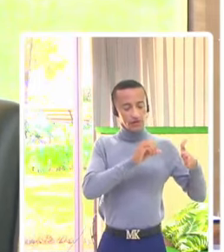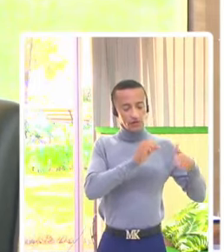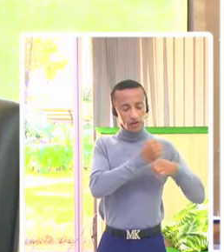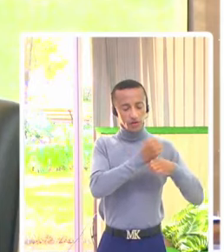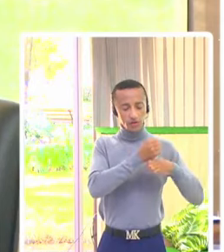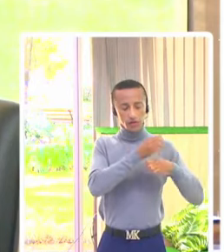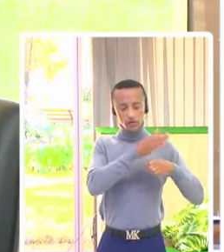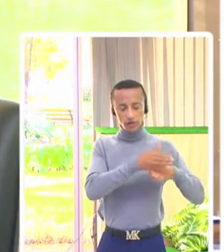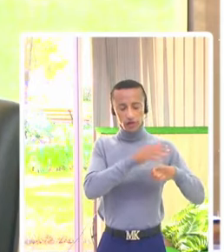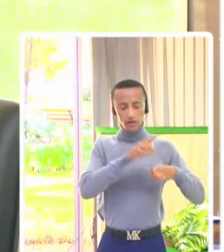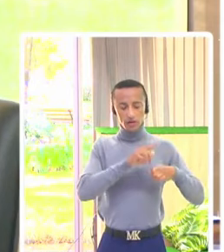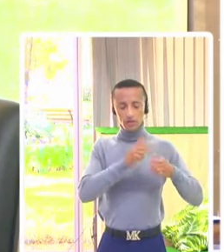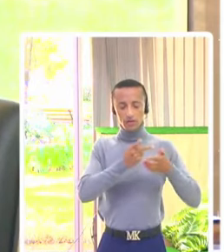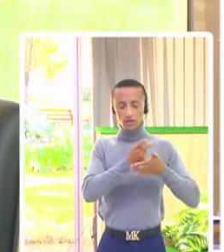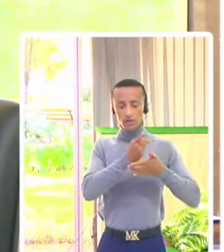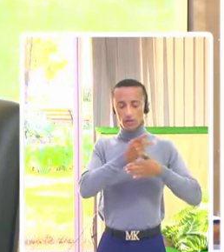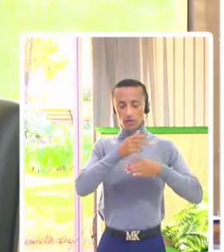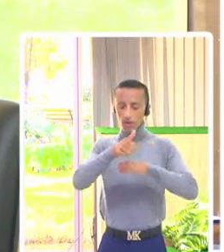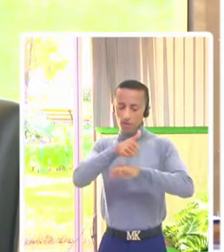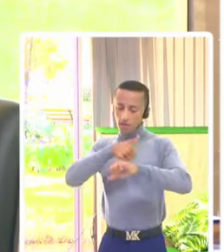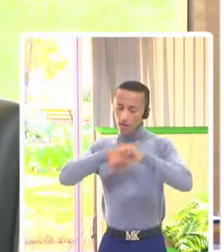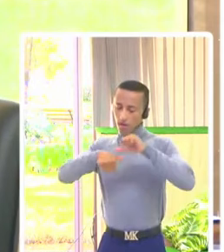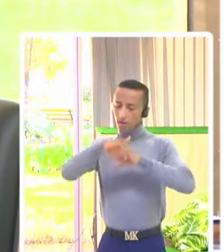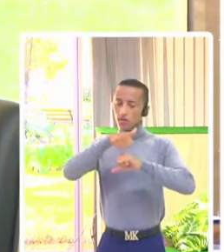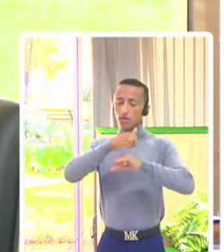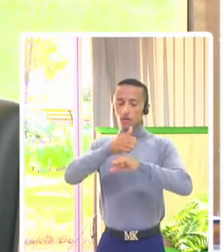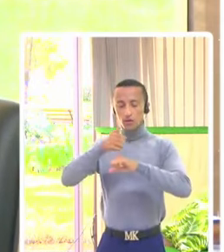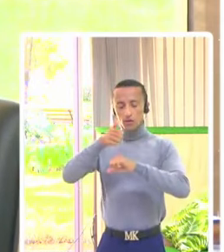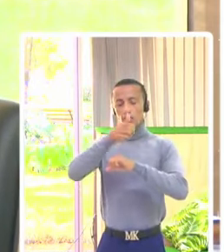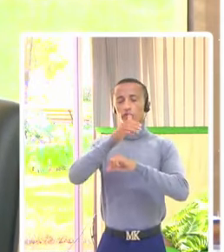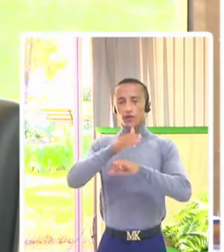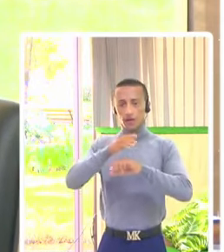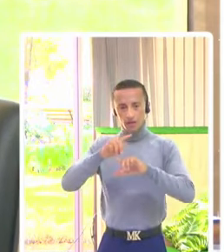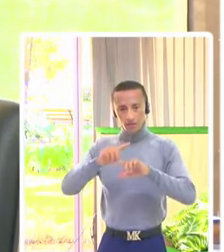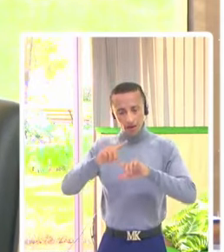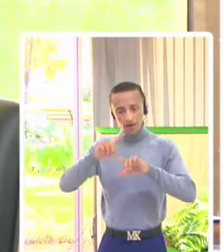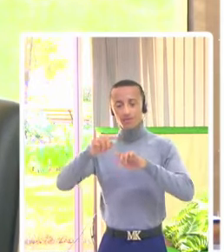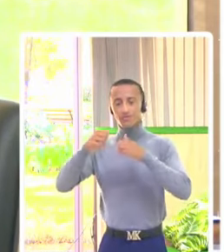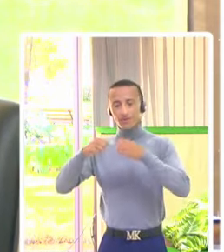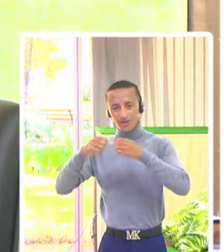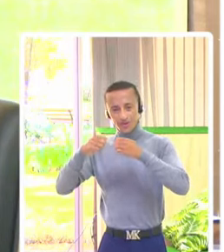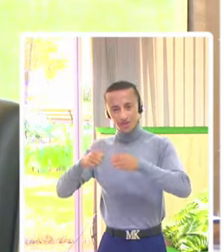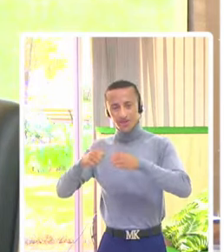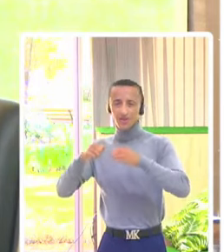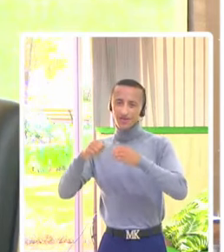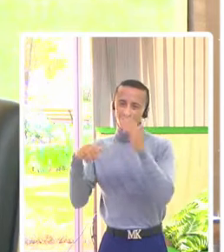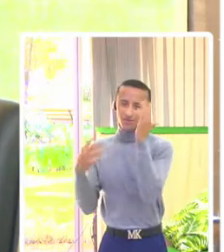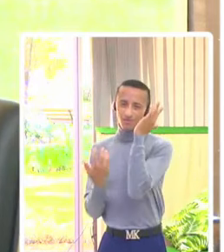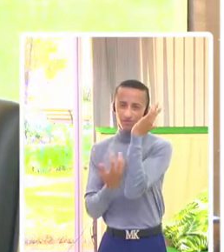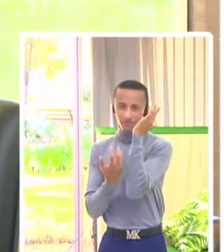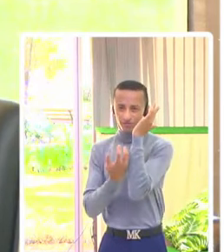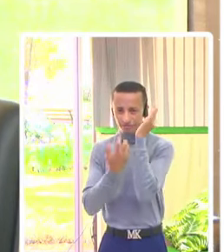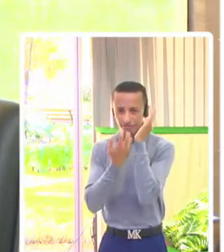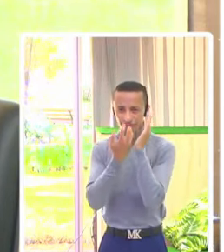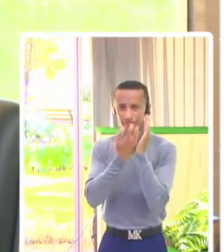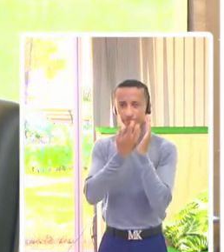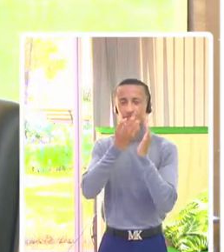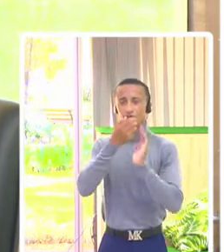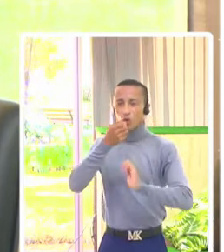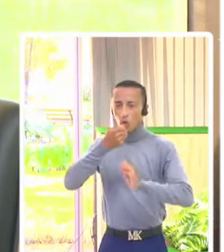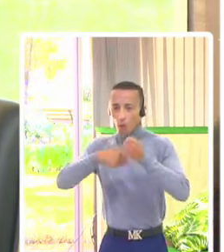to India. And it's for a variety of reasons. There's a lot of red tape, a lot of bureaucracy, there is corruption, there is